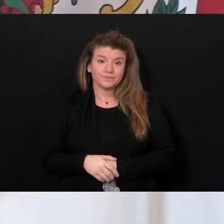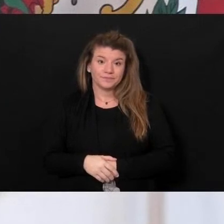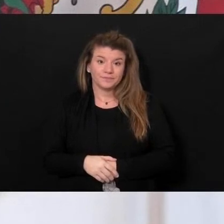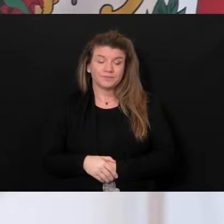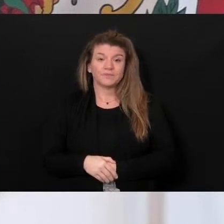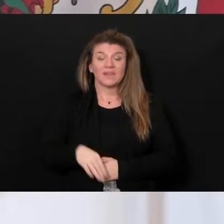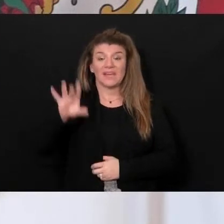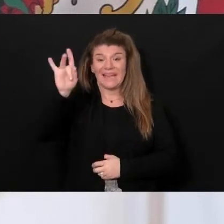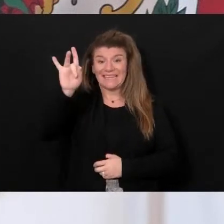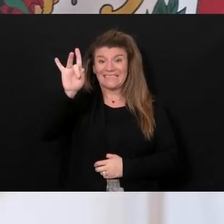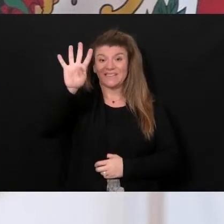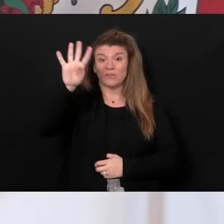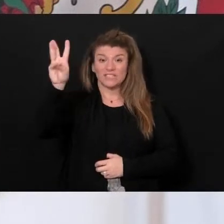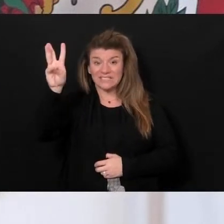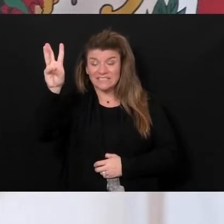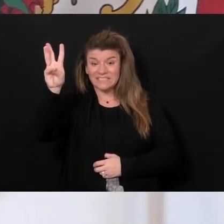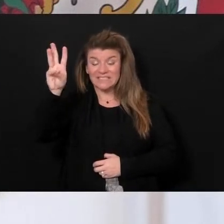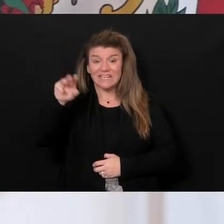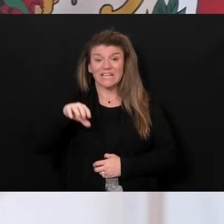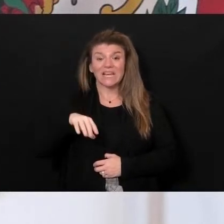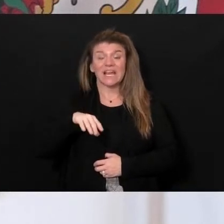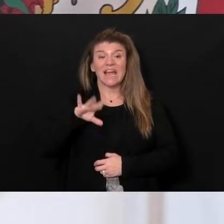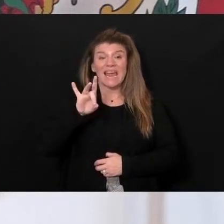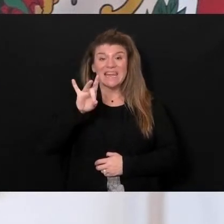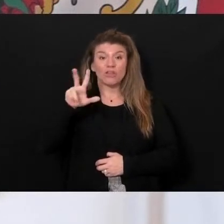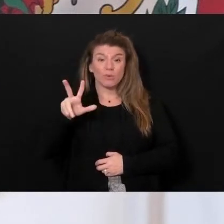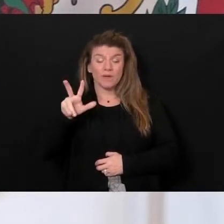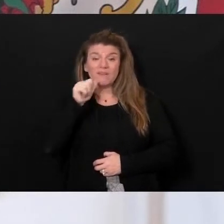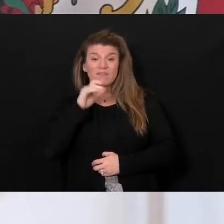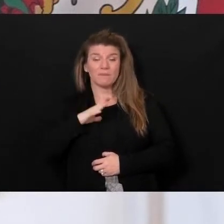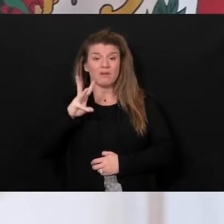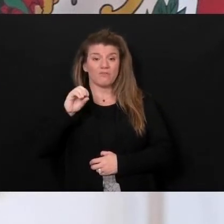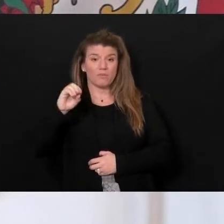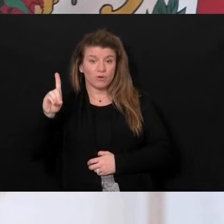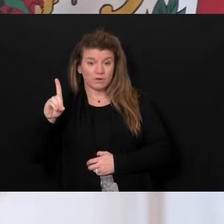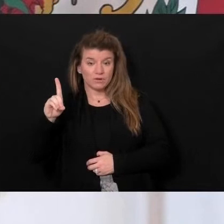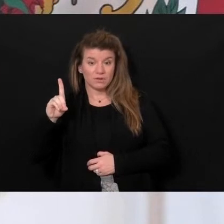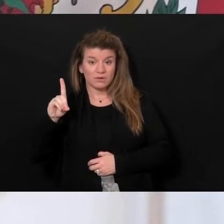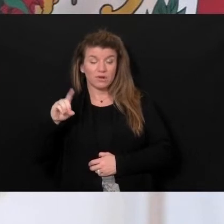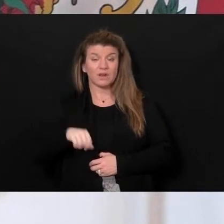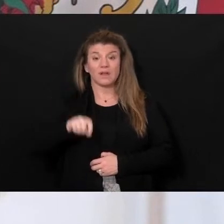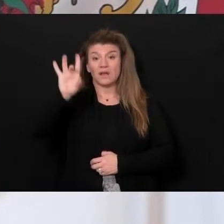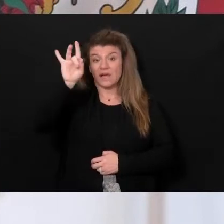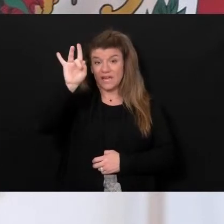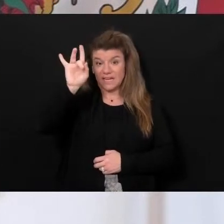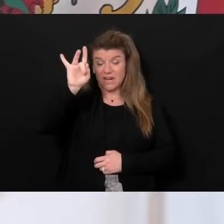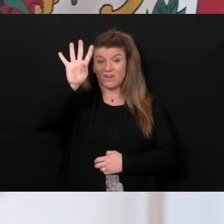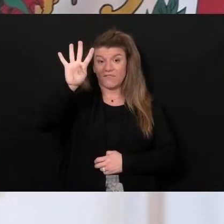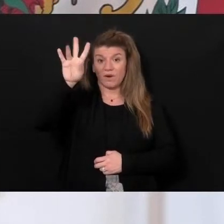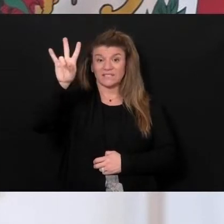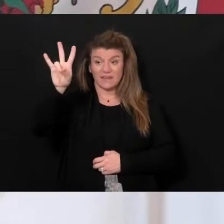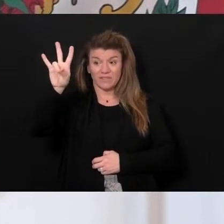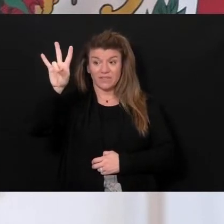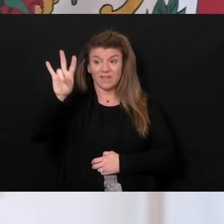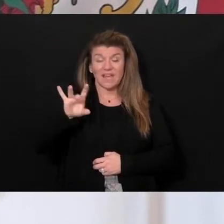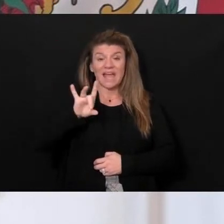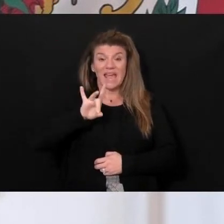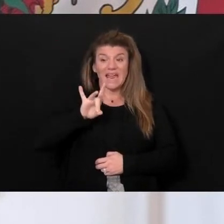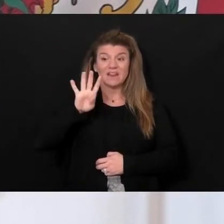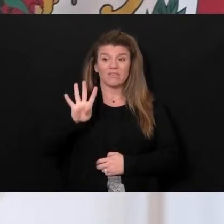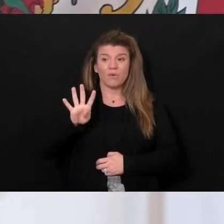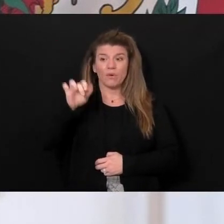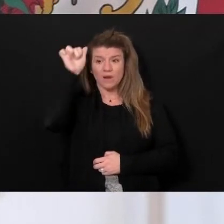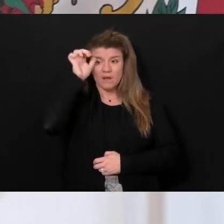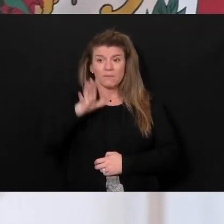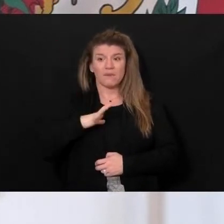Our 1,846th death is an 83-year-old female from Wood County. Our 1,847th death, an 84-year-old